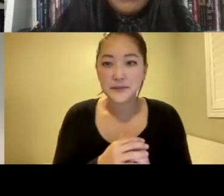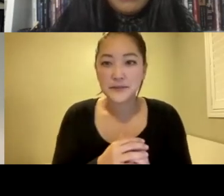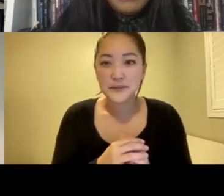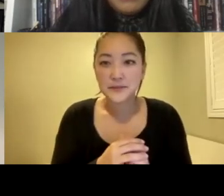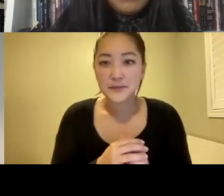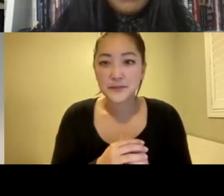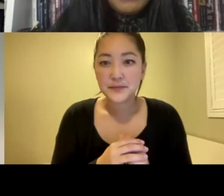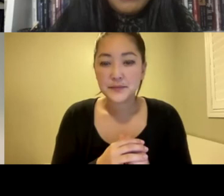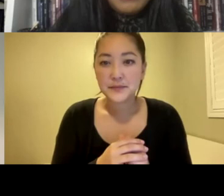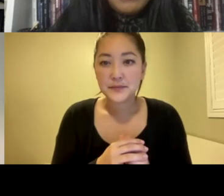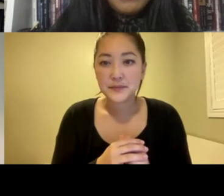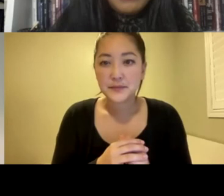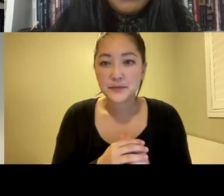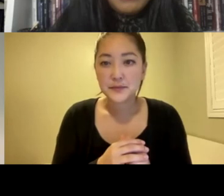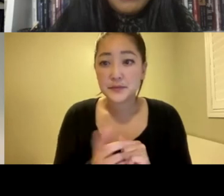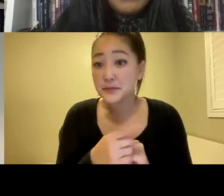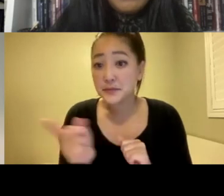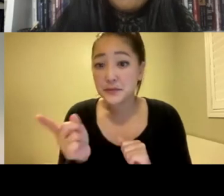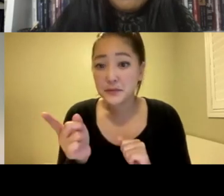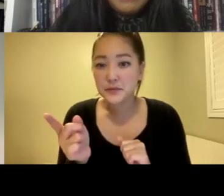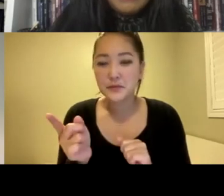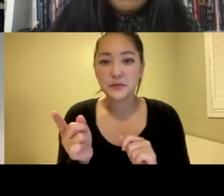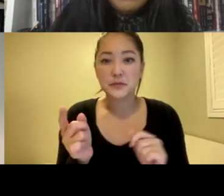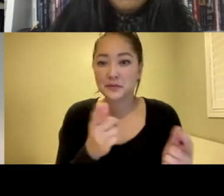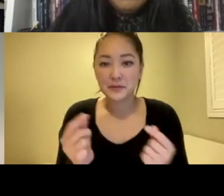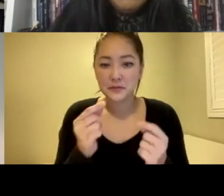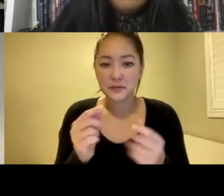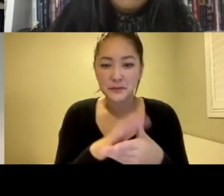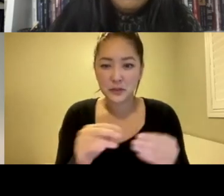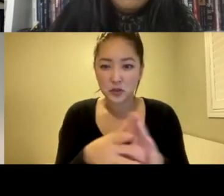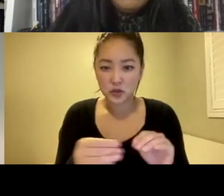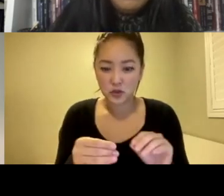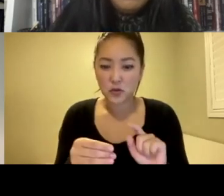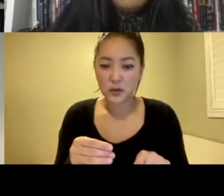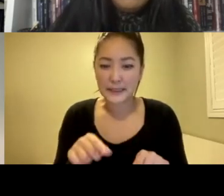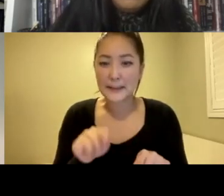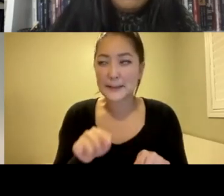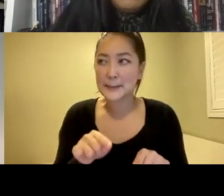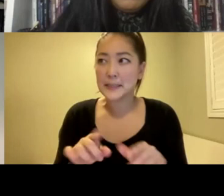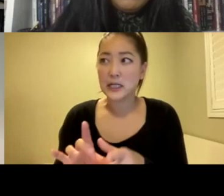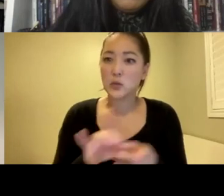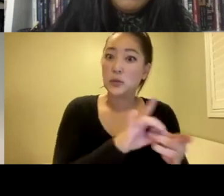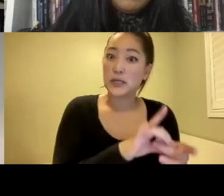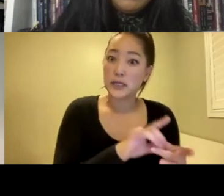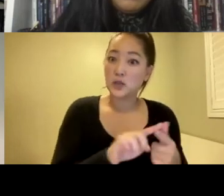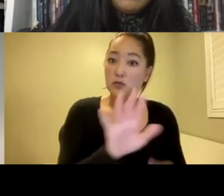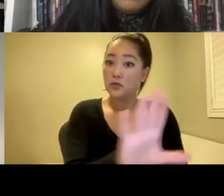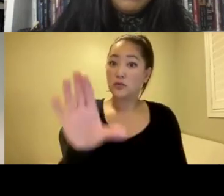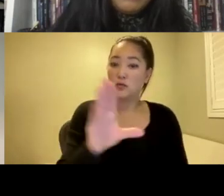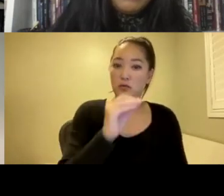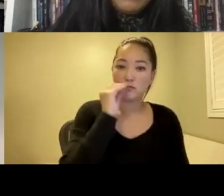something that is home, a story that's related to something that's from your lived experience, is